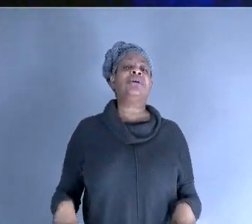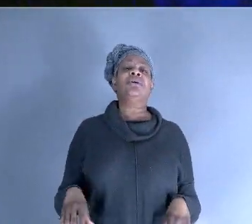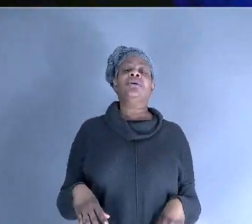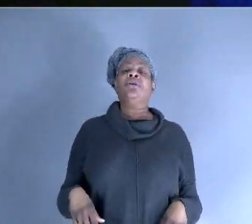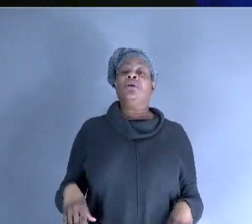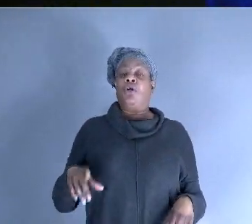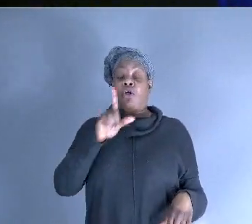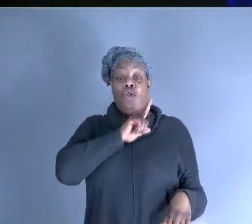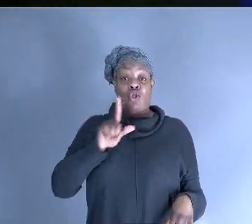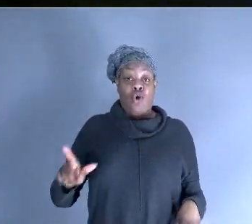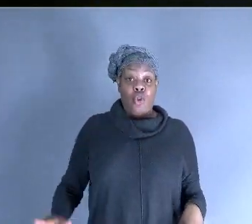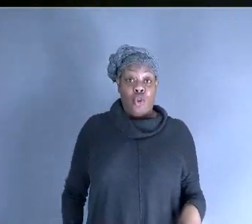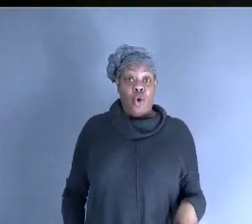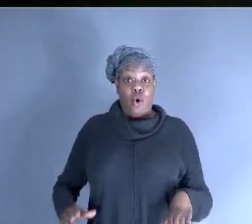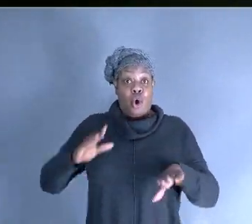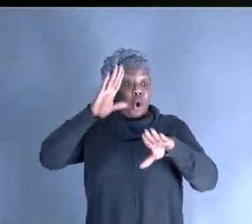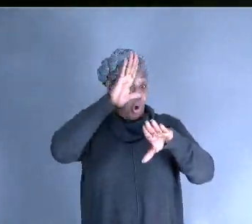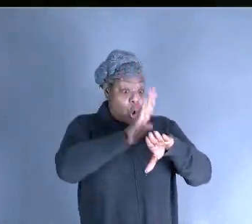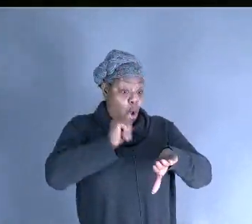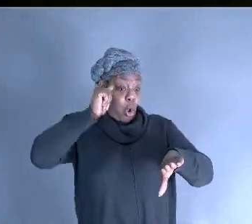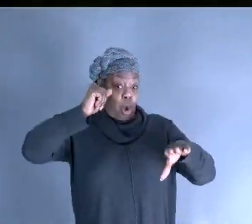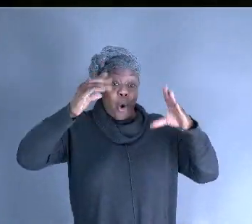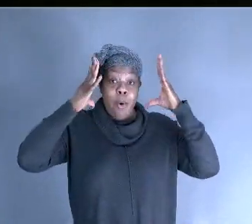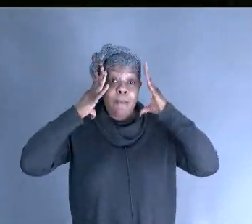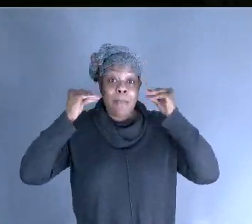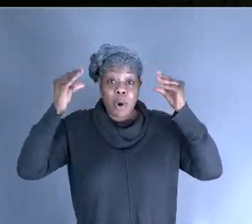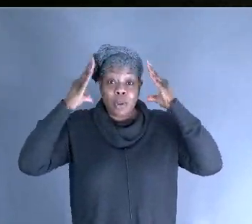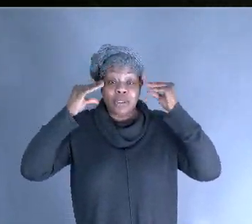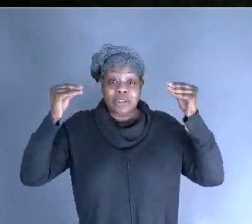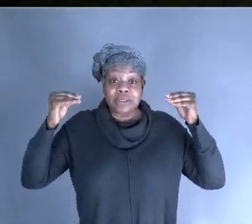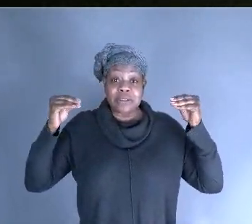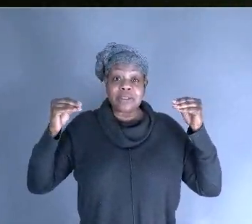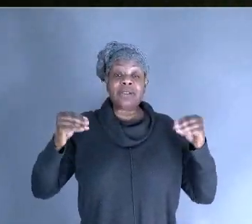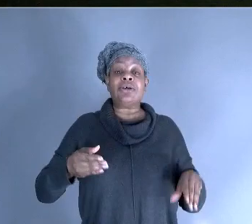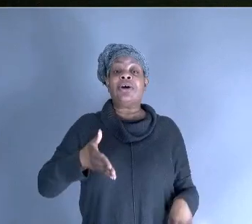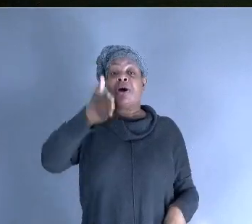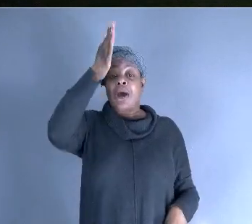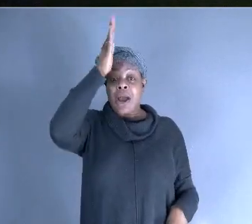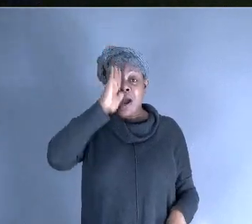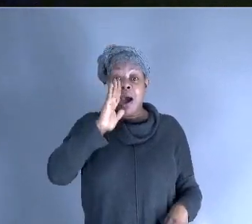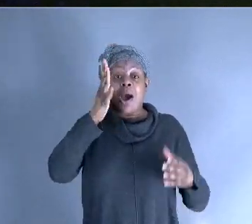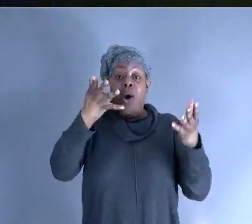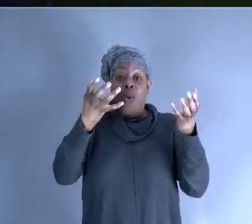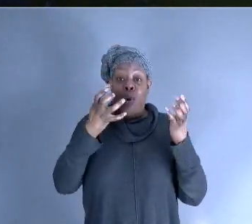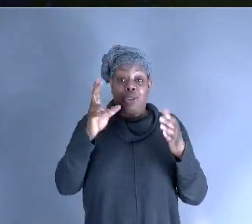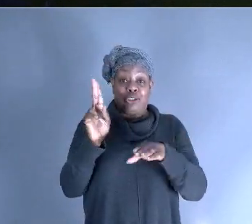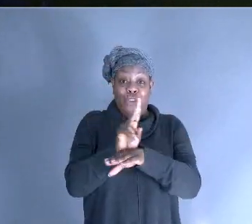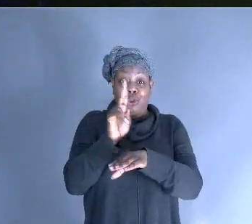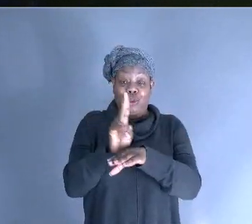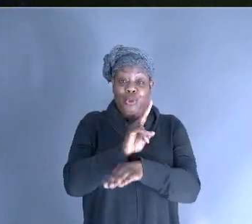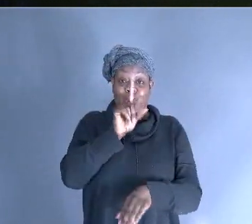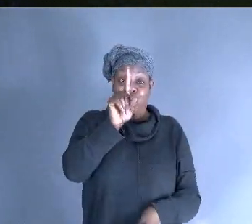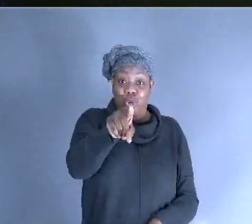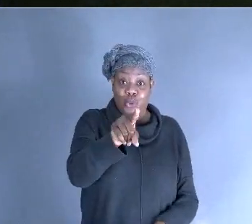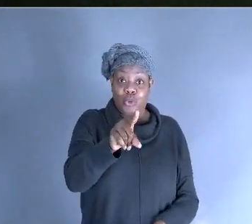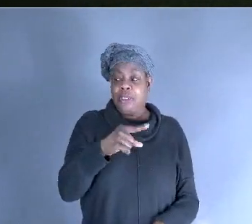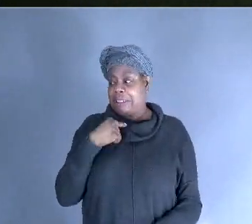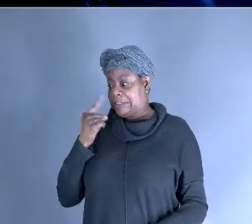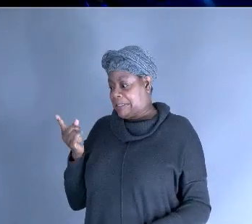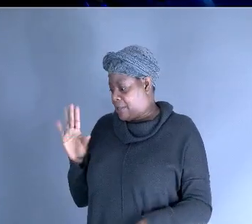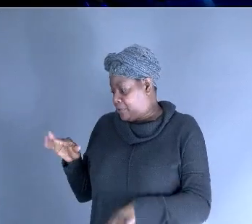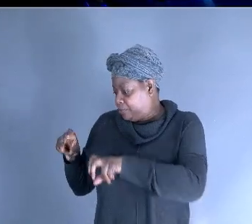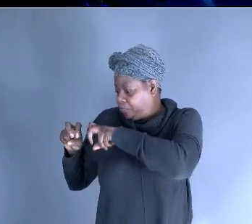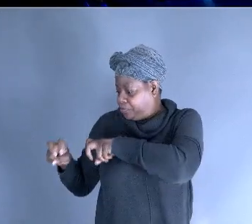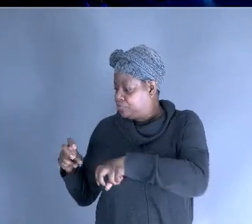was still calling him. And in that same way, God is calling you. God wants to use you. Turn to your neighbor and say, he knows my name.